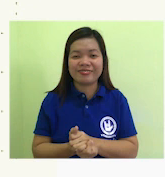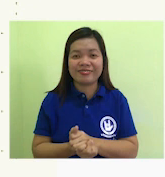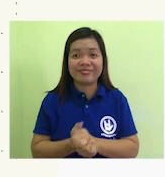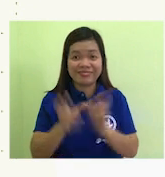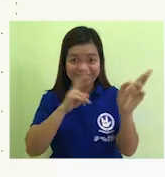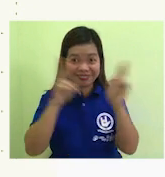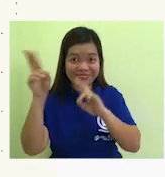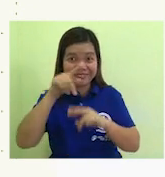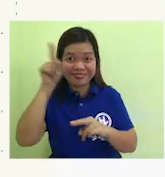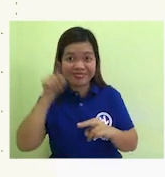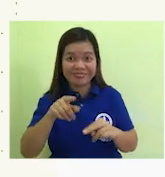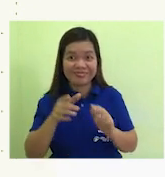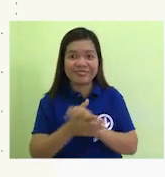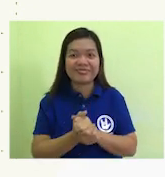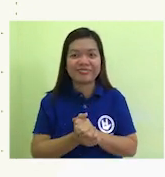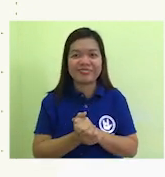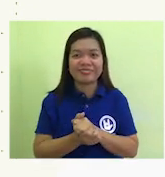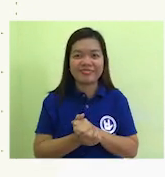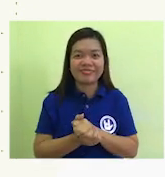Are you ready?